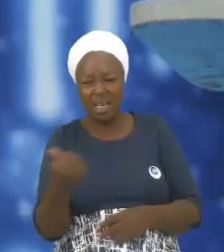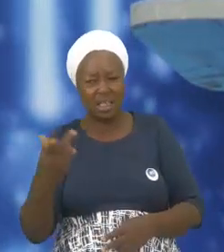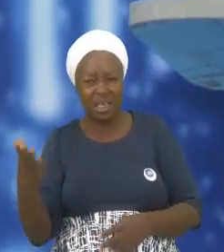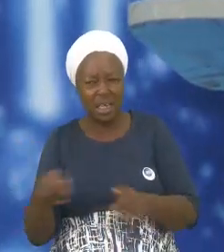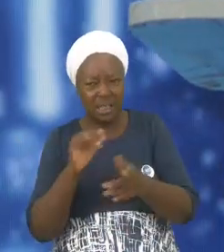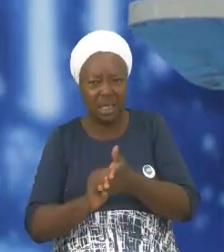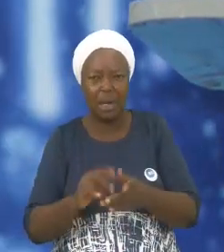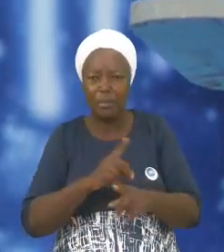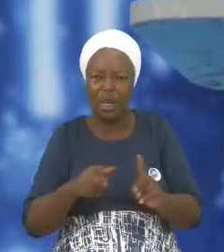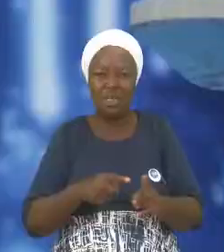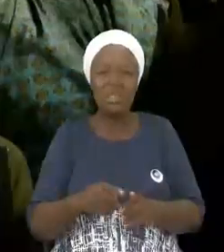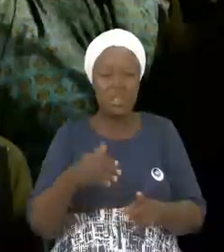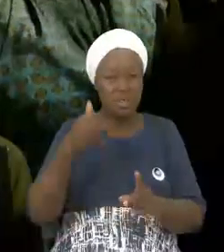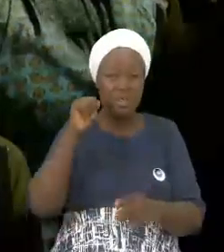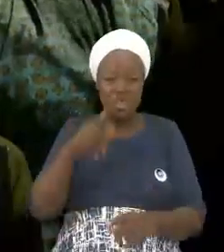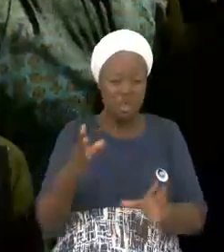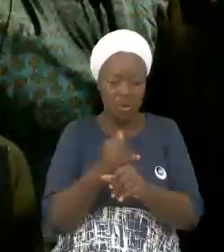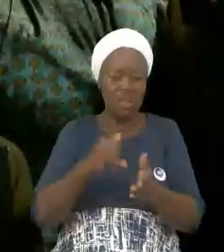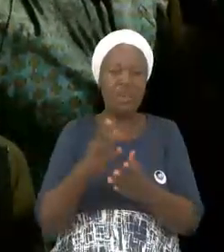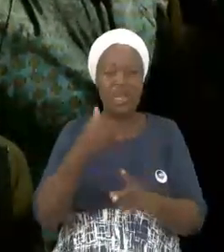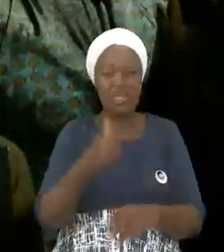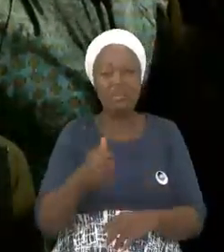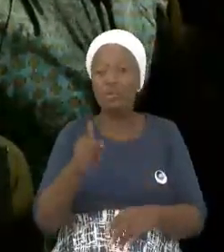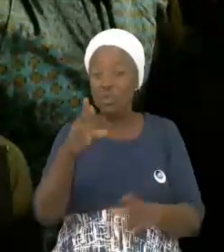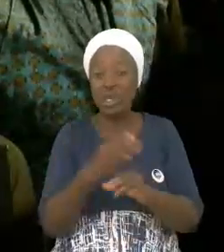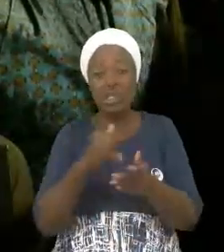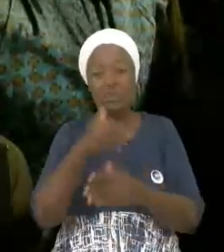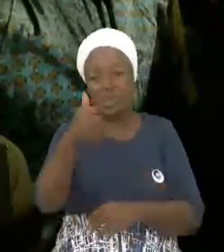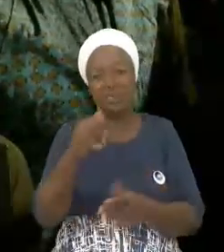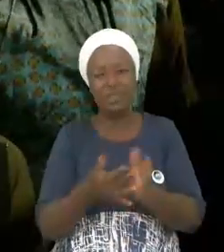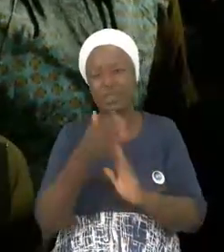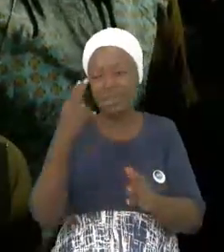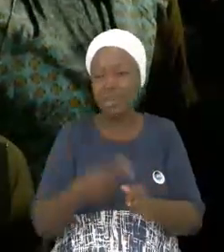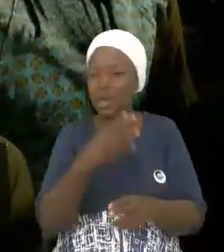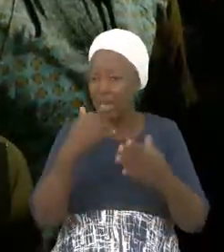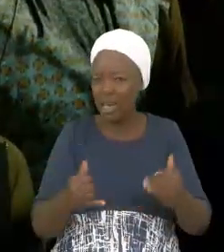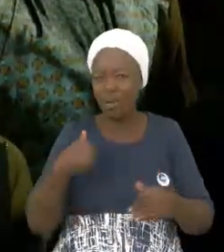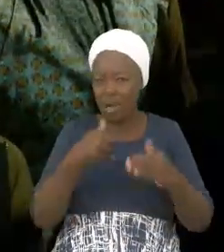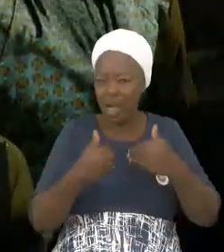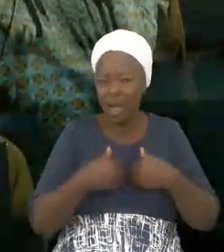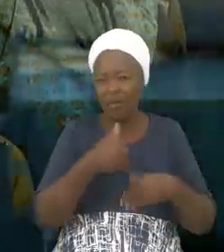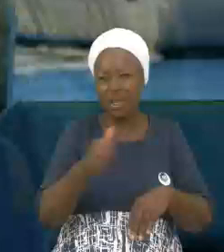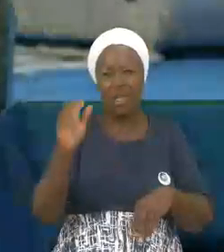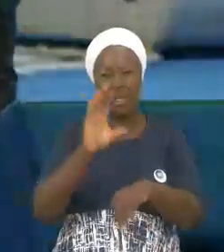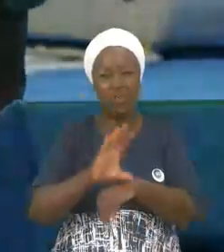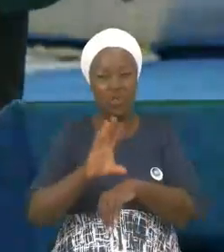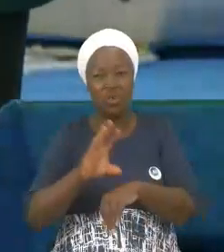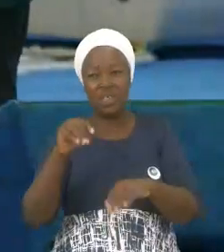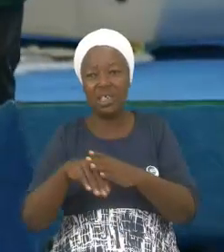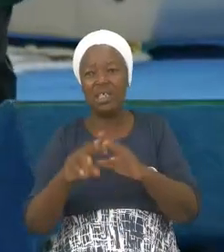it by yourself. Now we have a church in